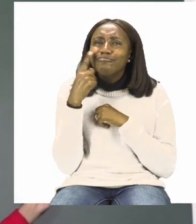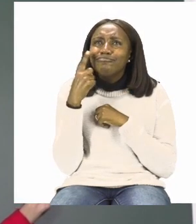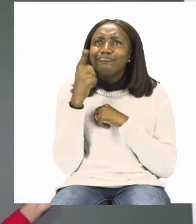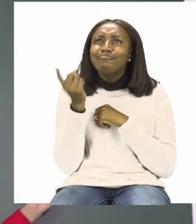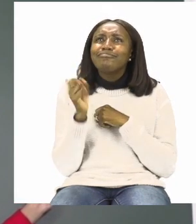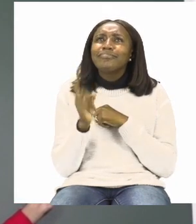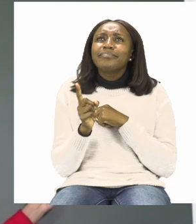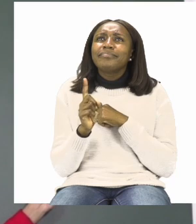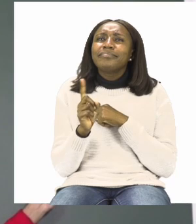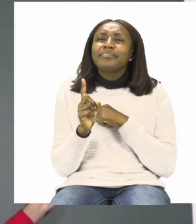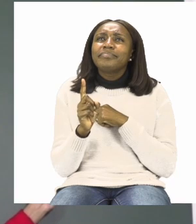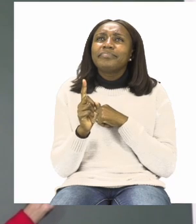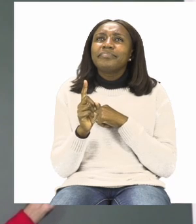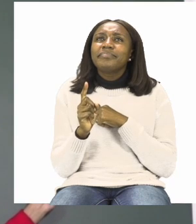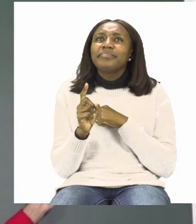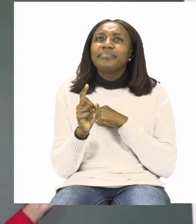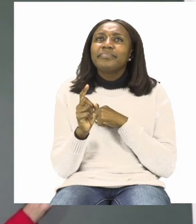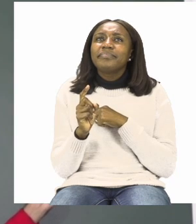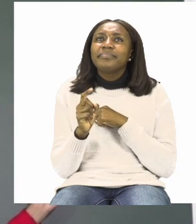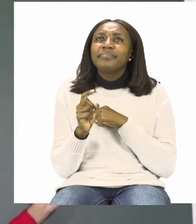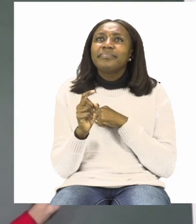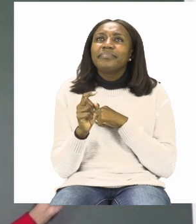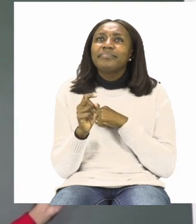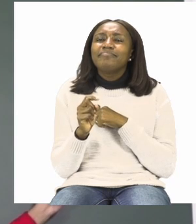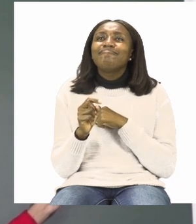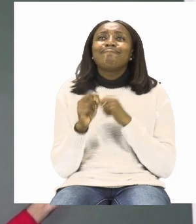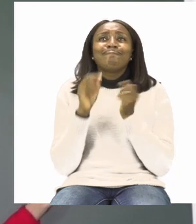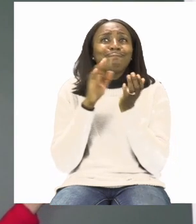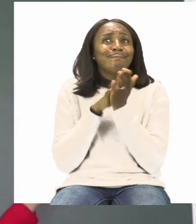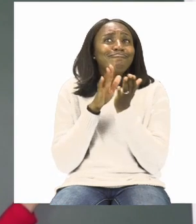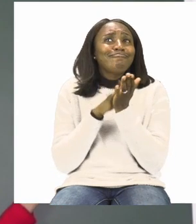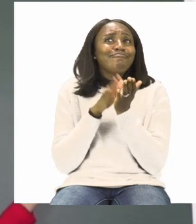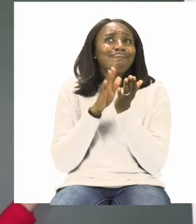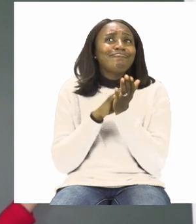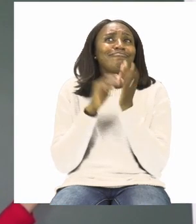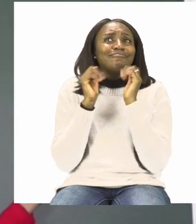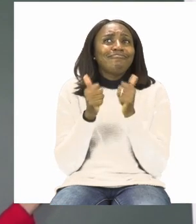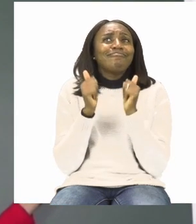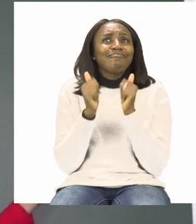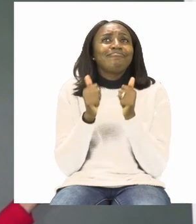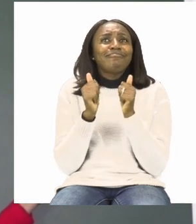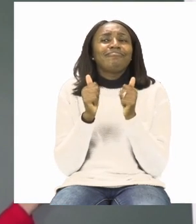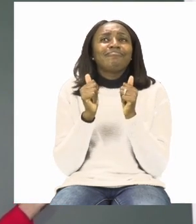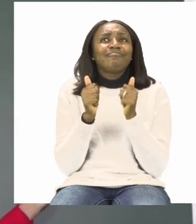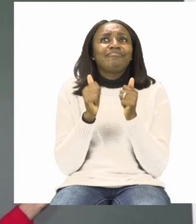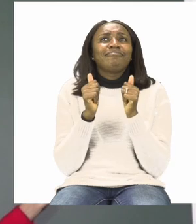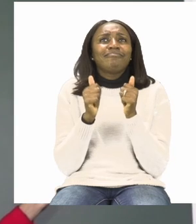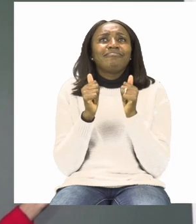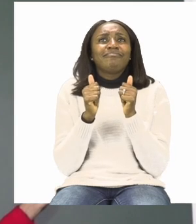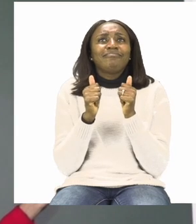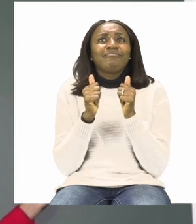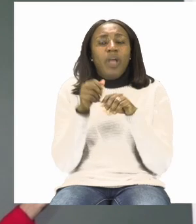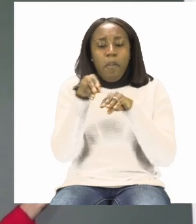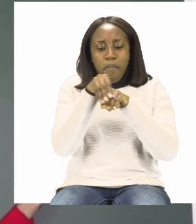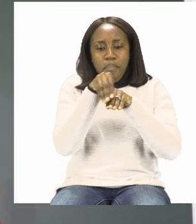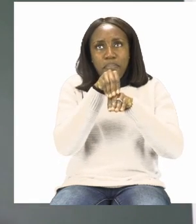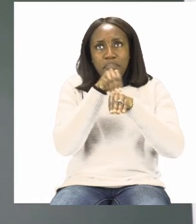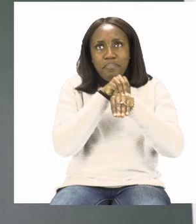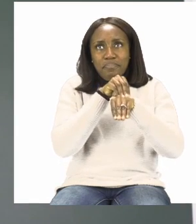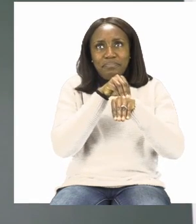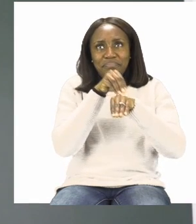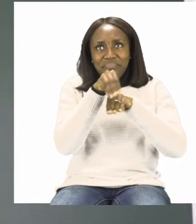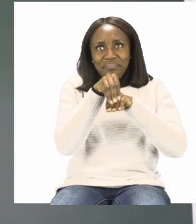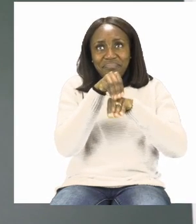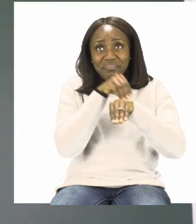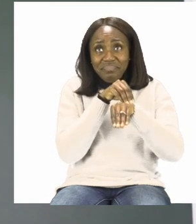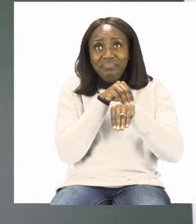see here? Good job, everyone. This is a picture of socks. Now,